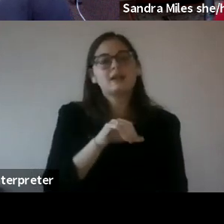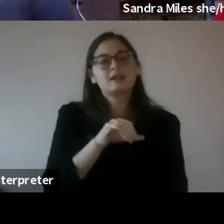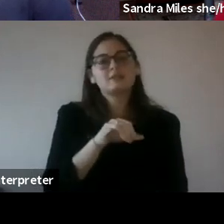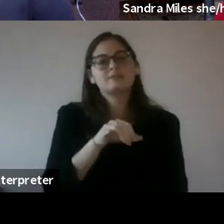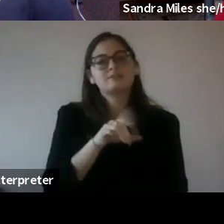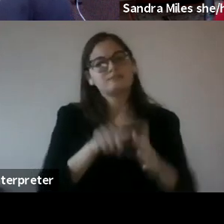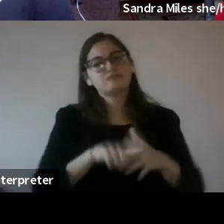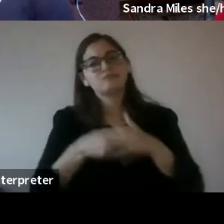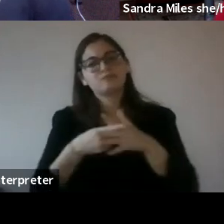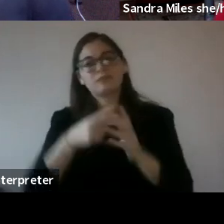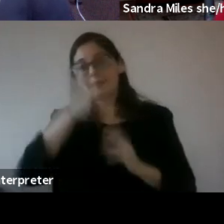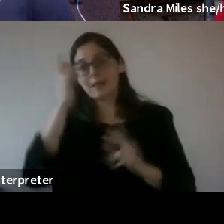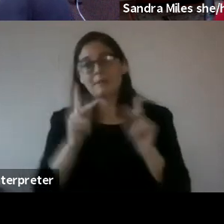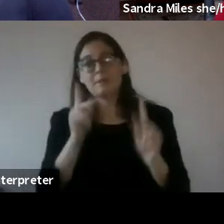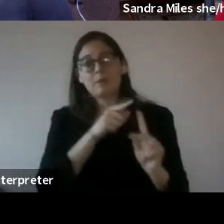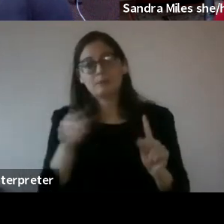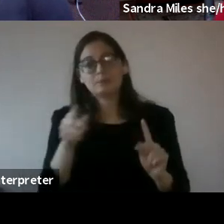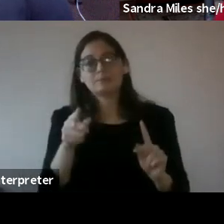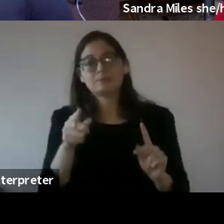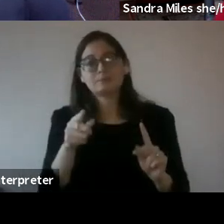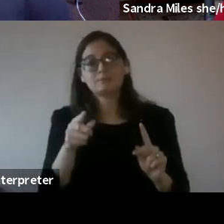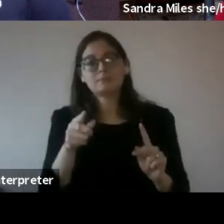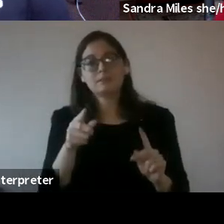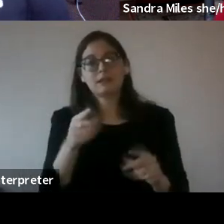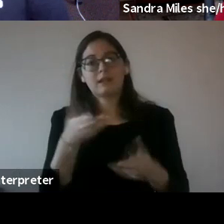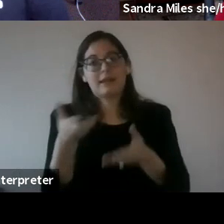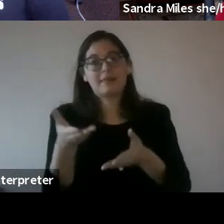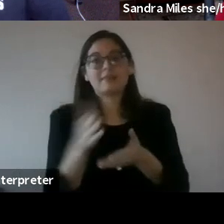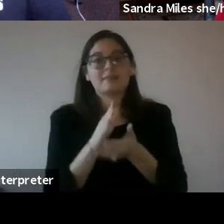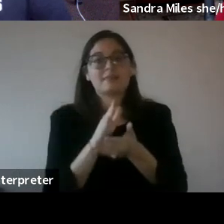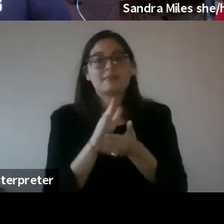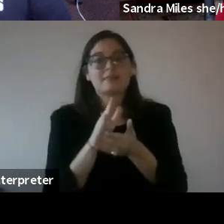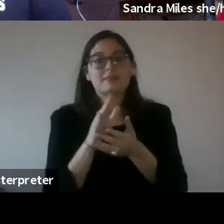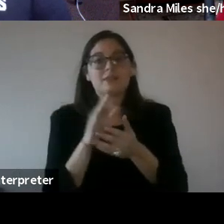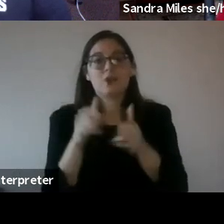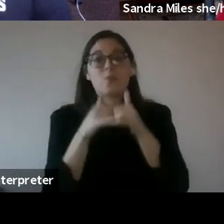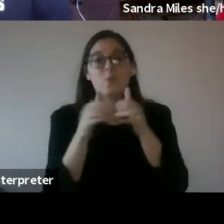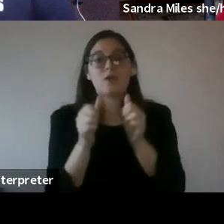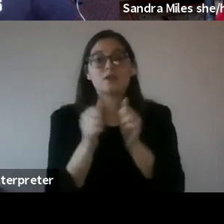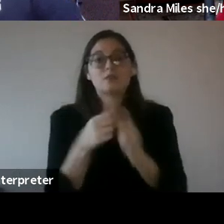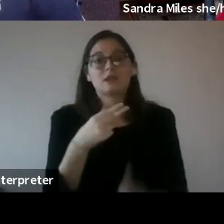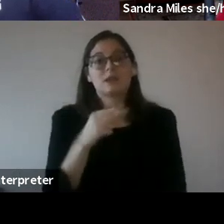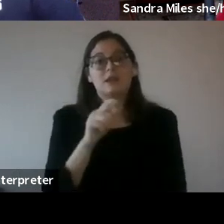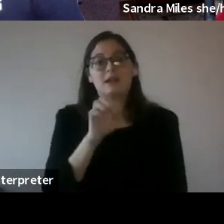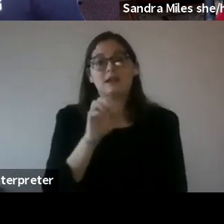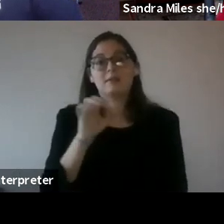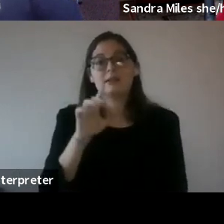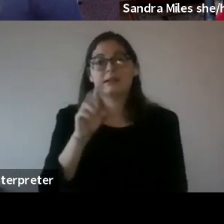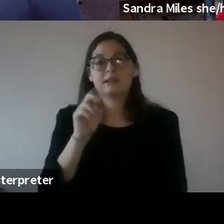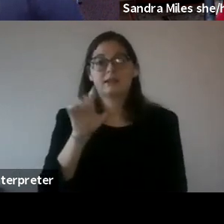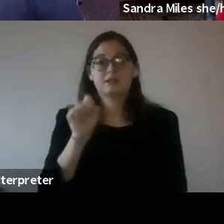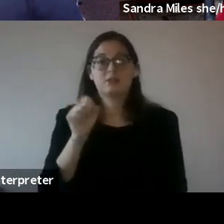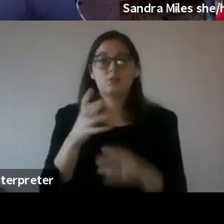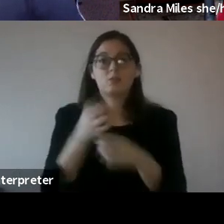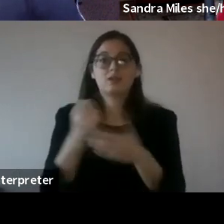know, Black people being at the Academy Awards with Hattie McDaniels winning Best Supporting Actress for her role in